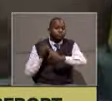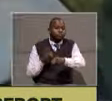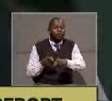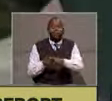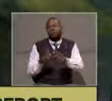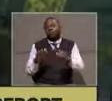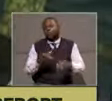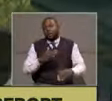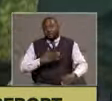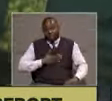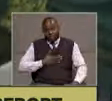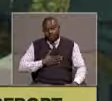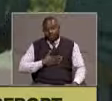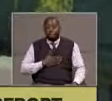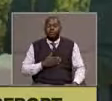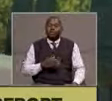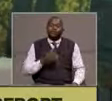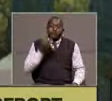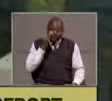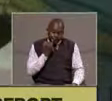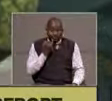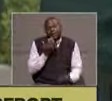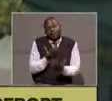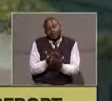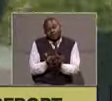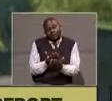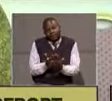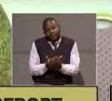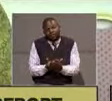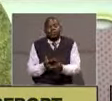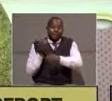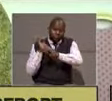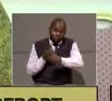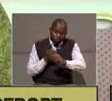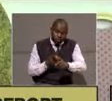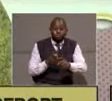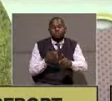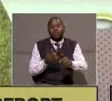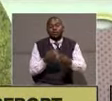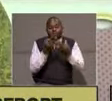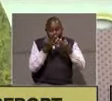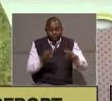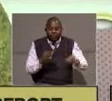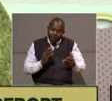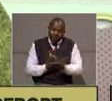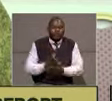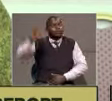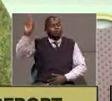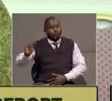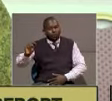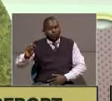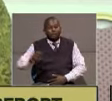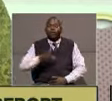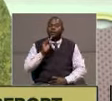that's my concern that I requested, can I make counter-accusations as one of my freedoms and rights? She said, no, the